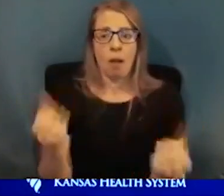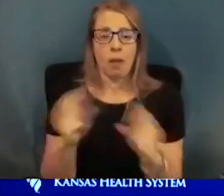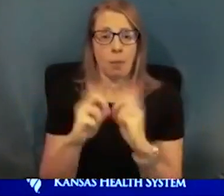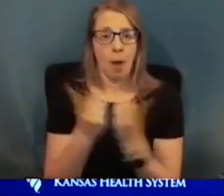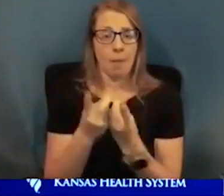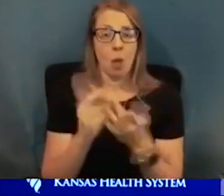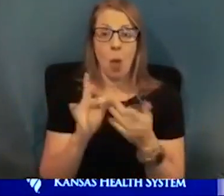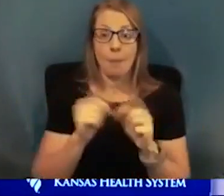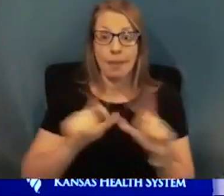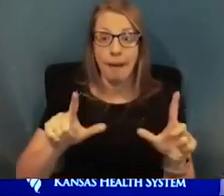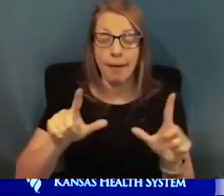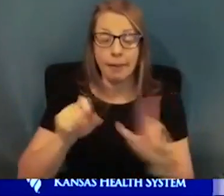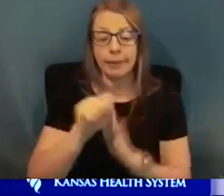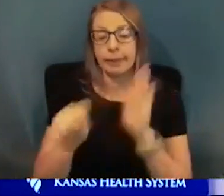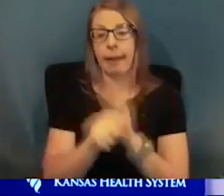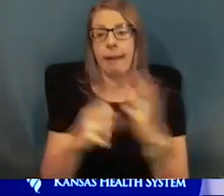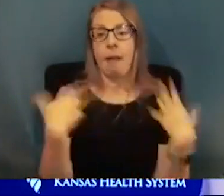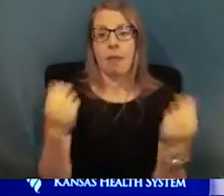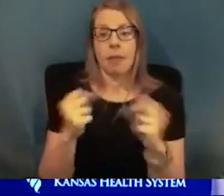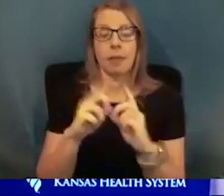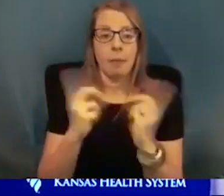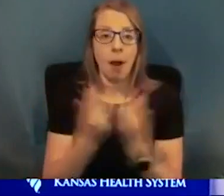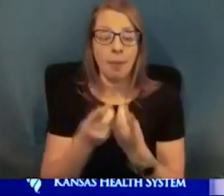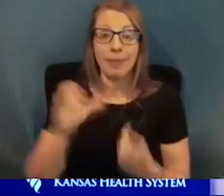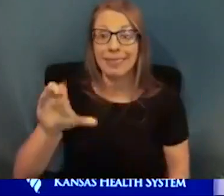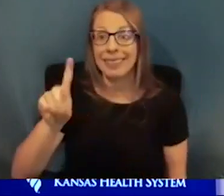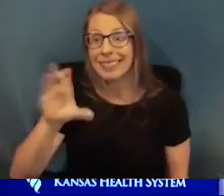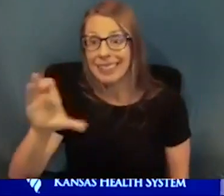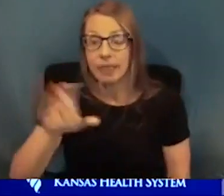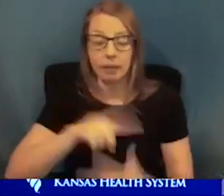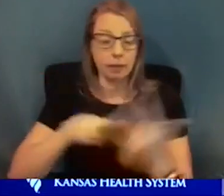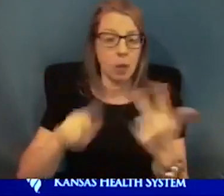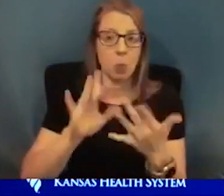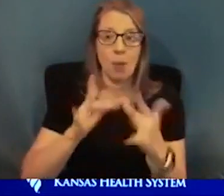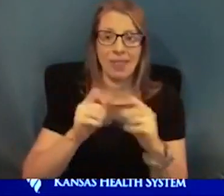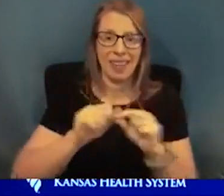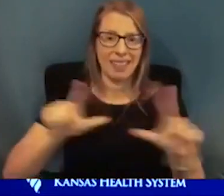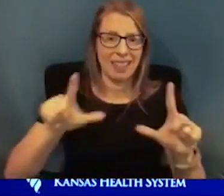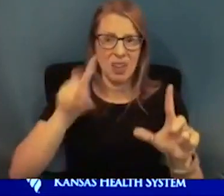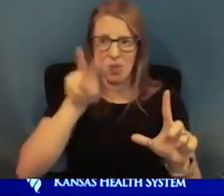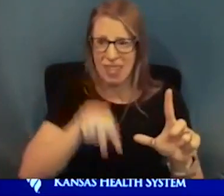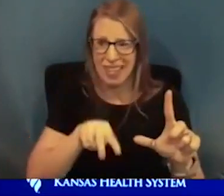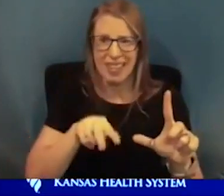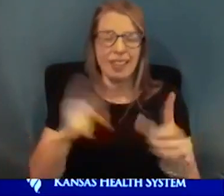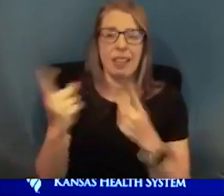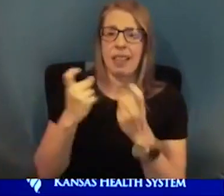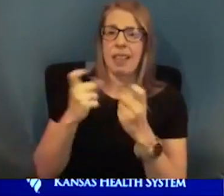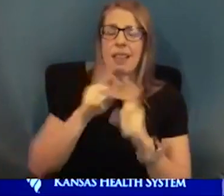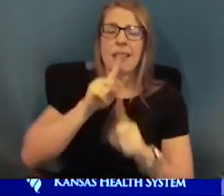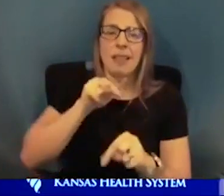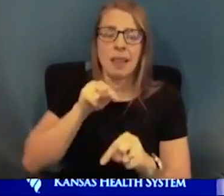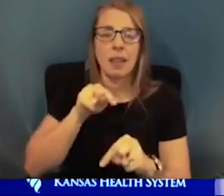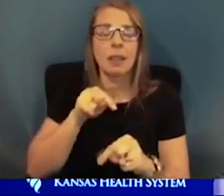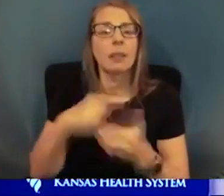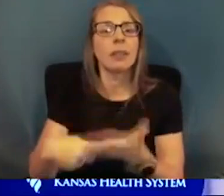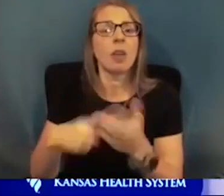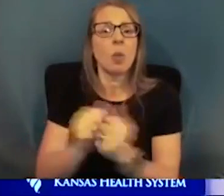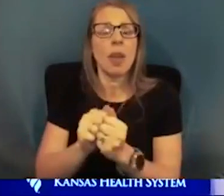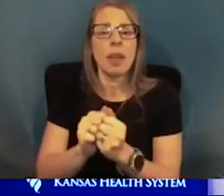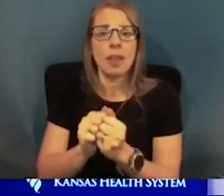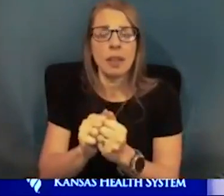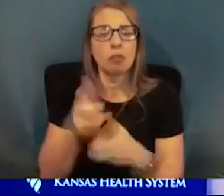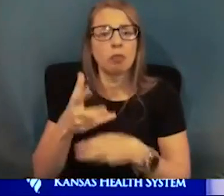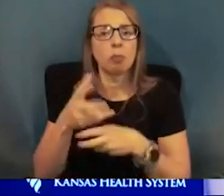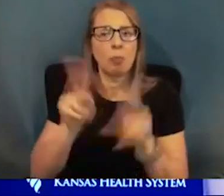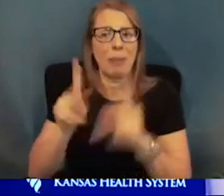state health department websites, the CDC. Please go to those, get your questions answered, talk to trusted people, get those questions answered,